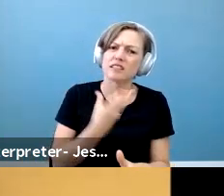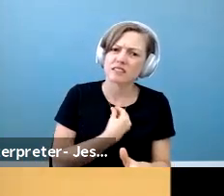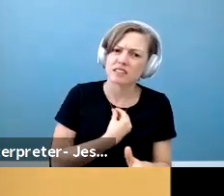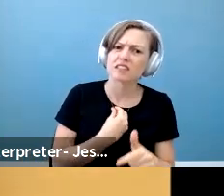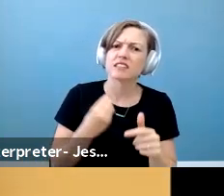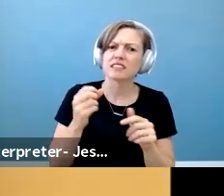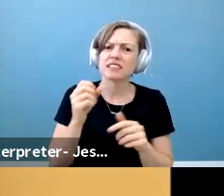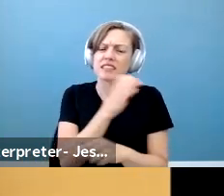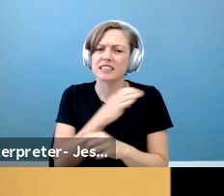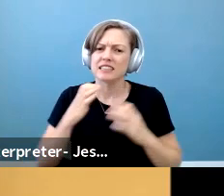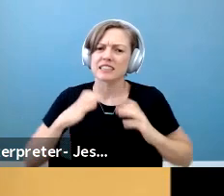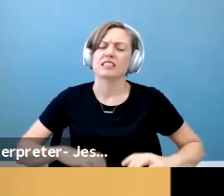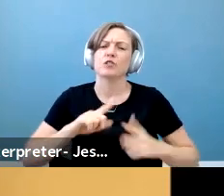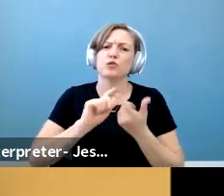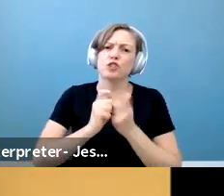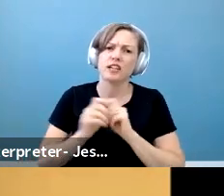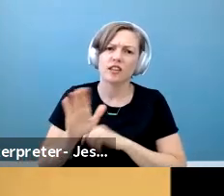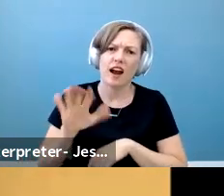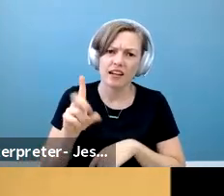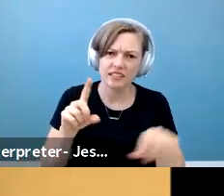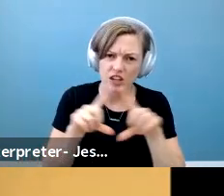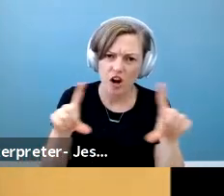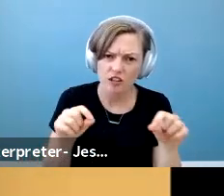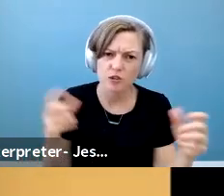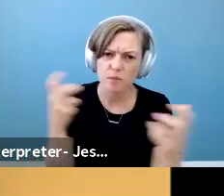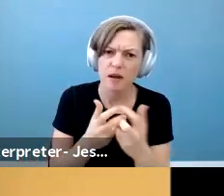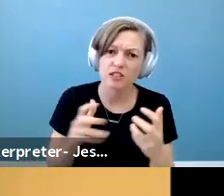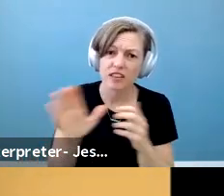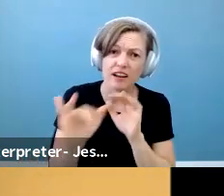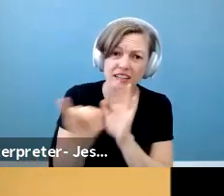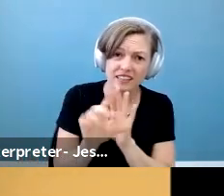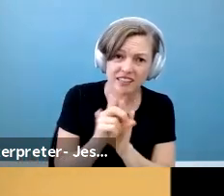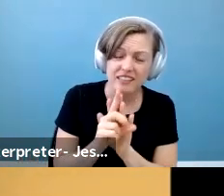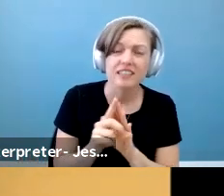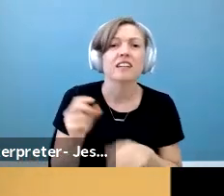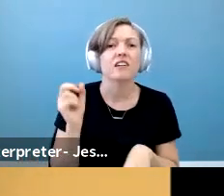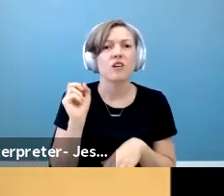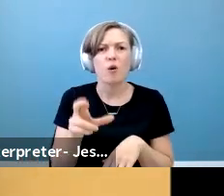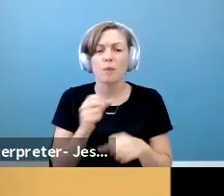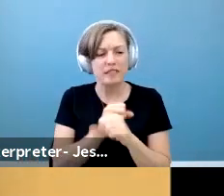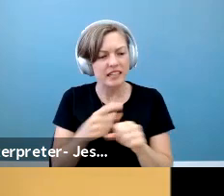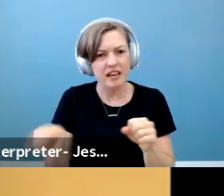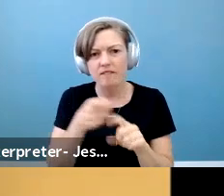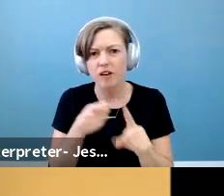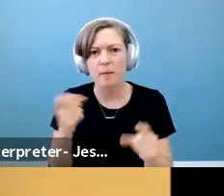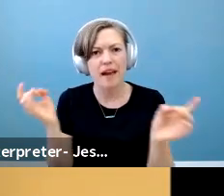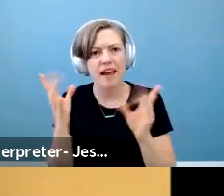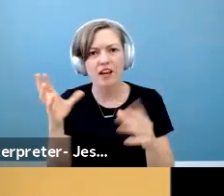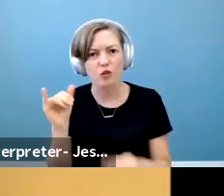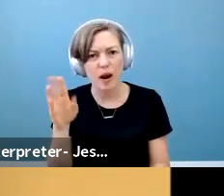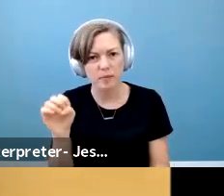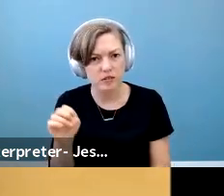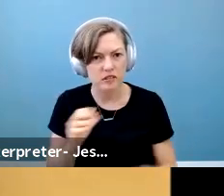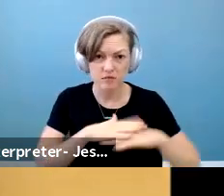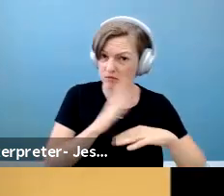to match their gender identity or to protect them from hate crimes? Are not minimum wage exceptions an expression